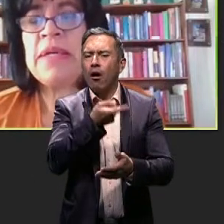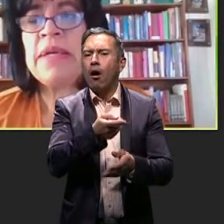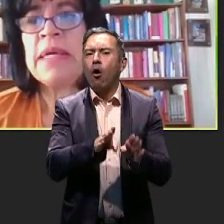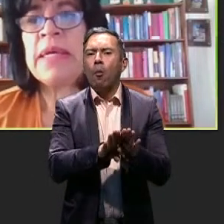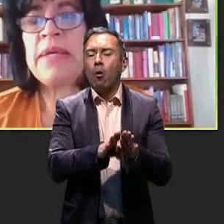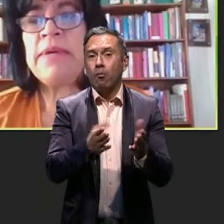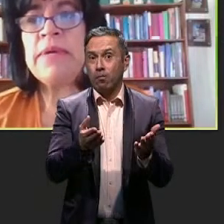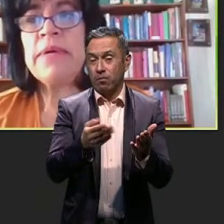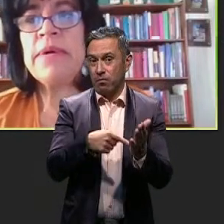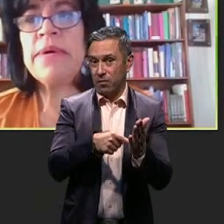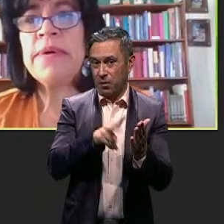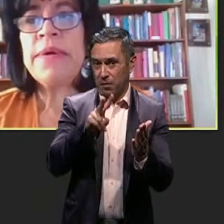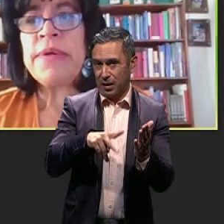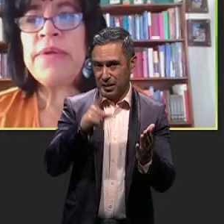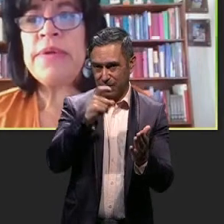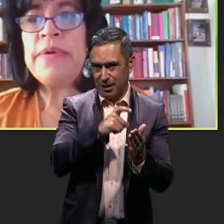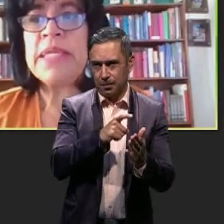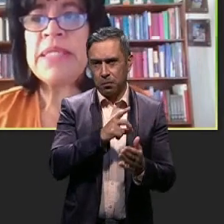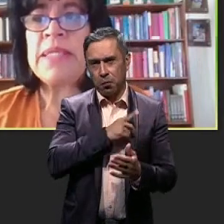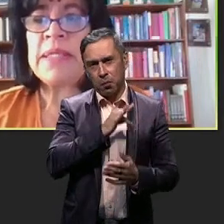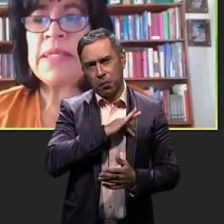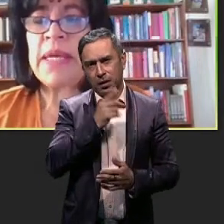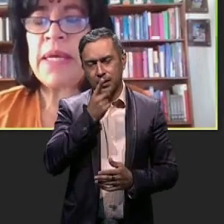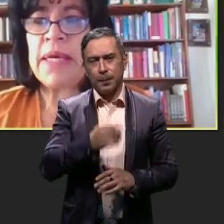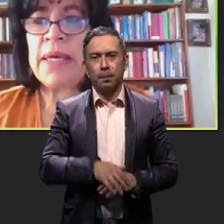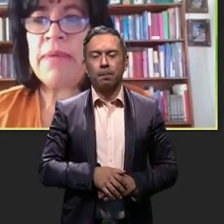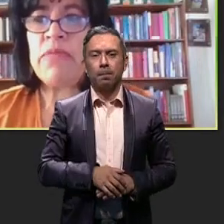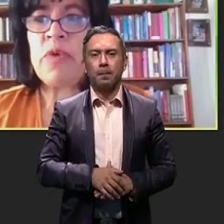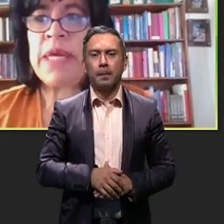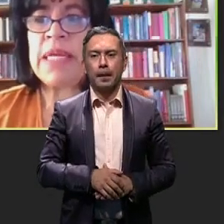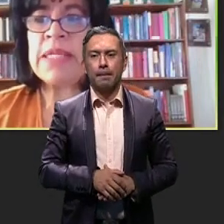that we could say